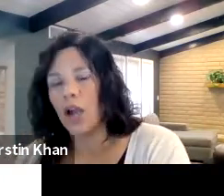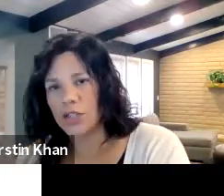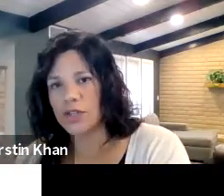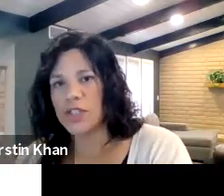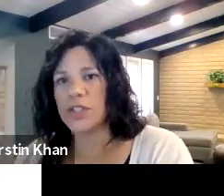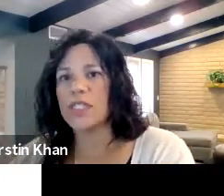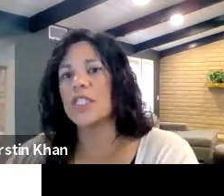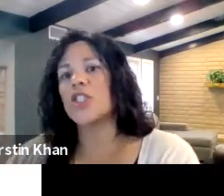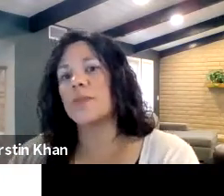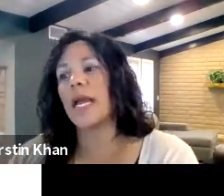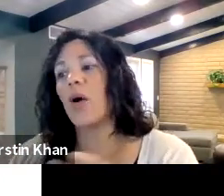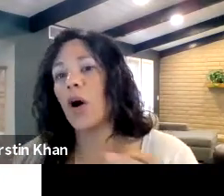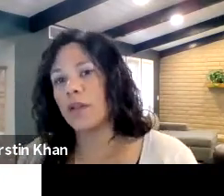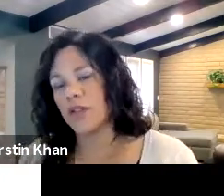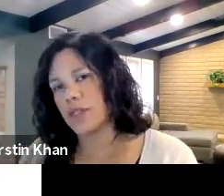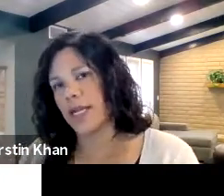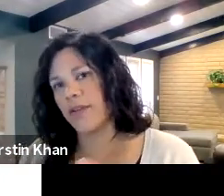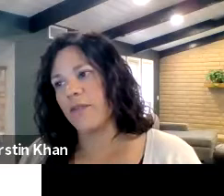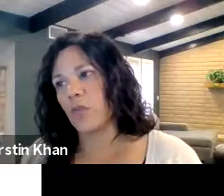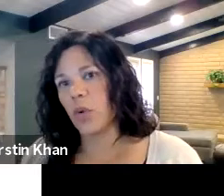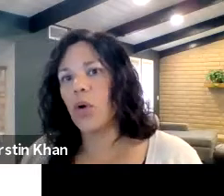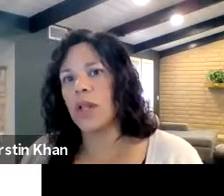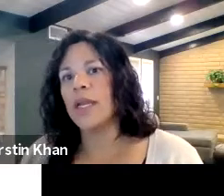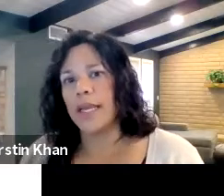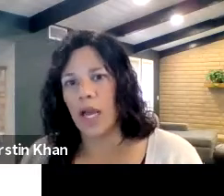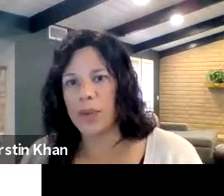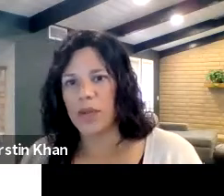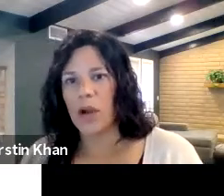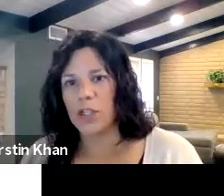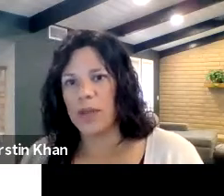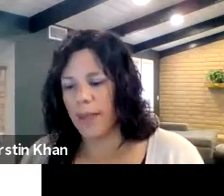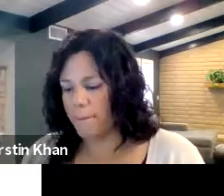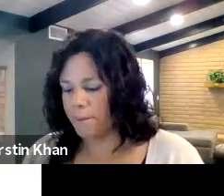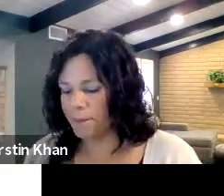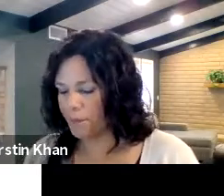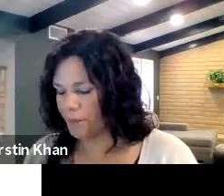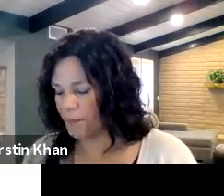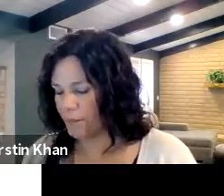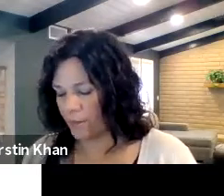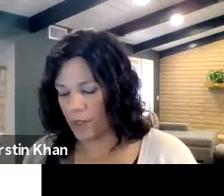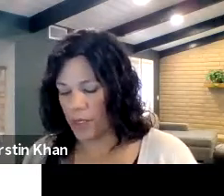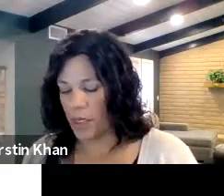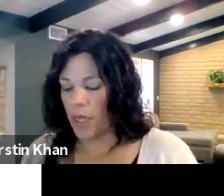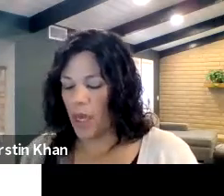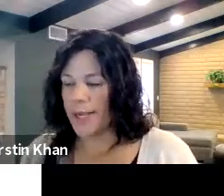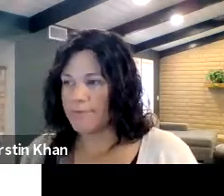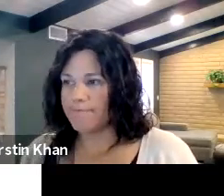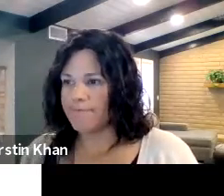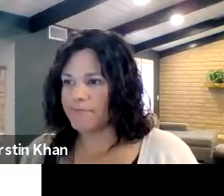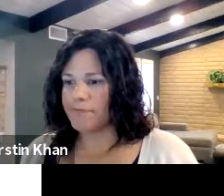programs, our service units, to determine how all of those kind of have a role in helping the college meet them.